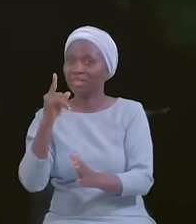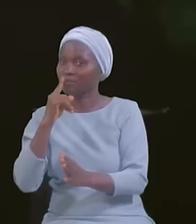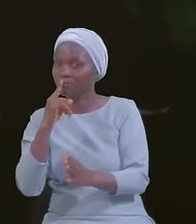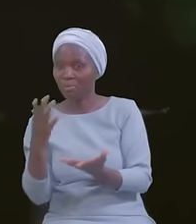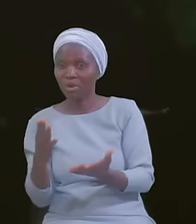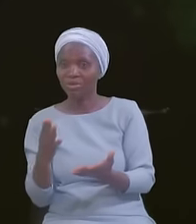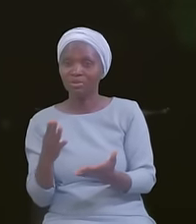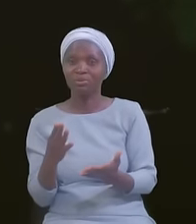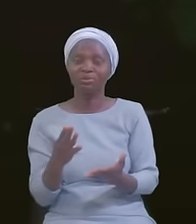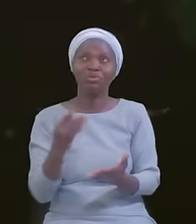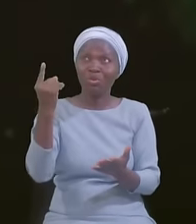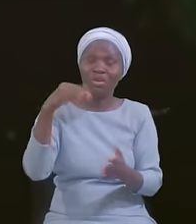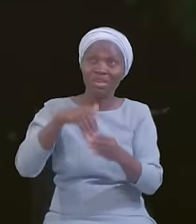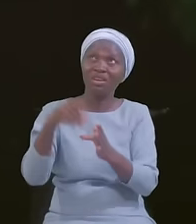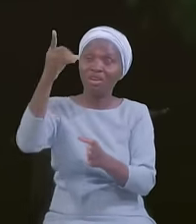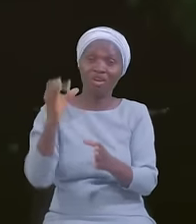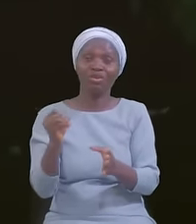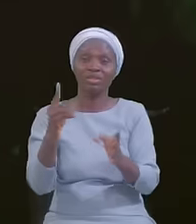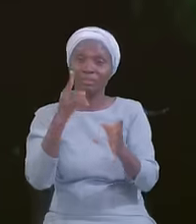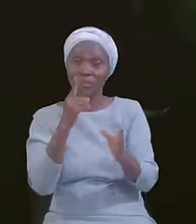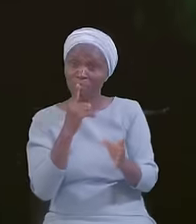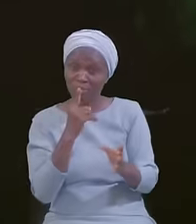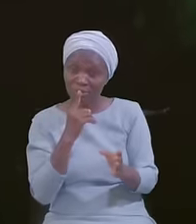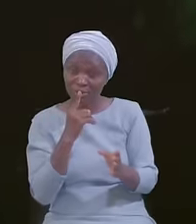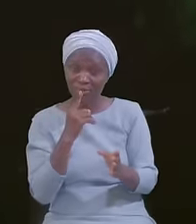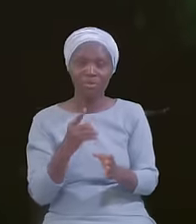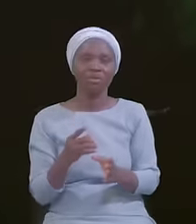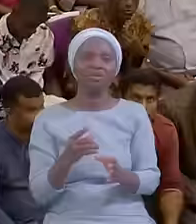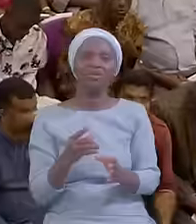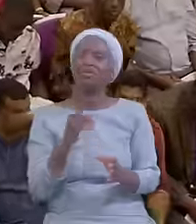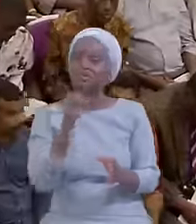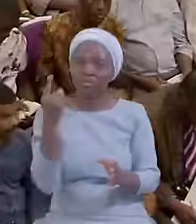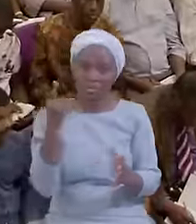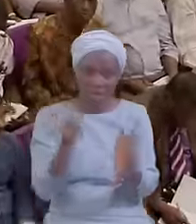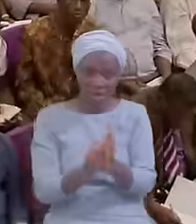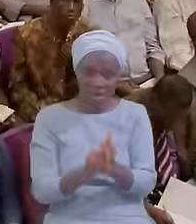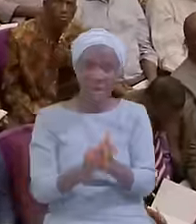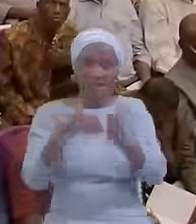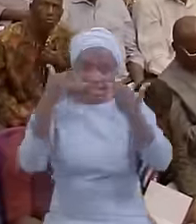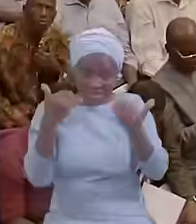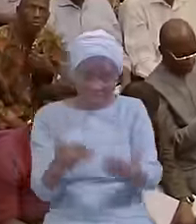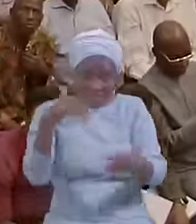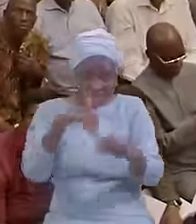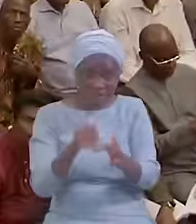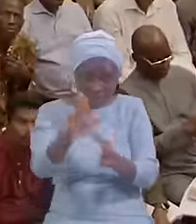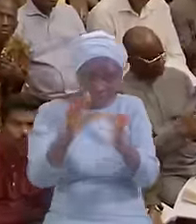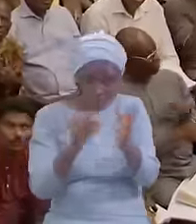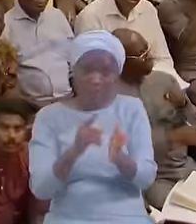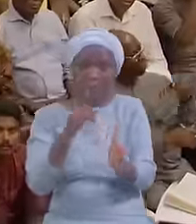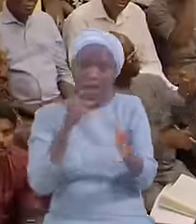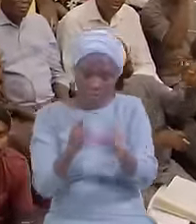in God's mouth. It's now in your mouth. Are you